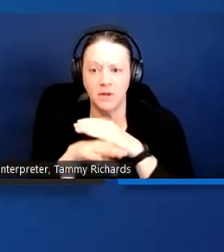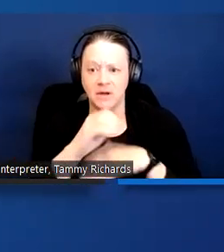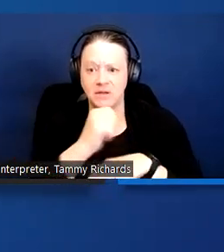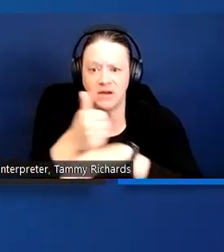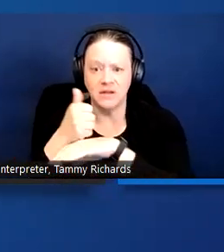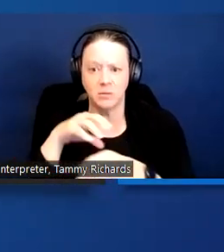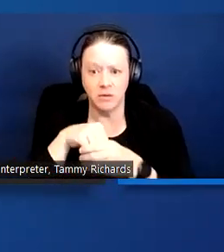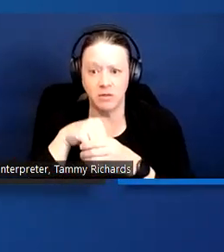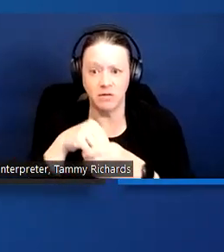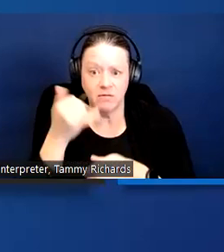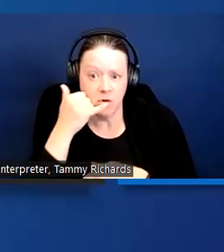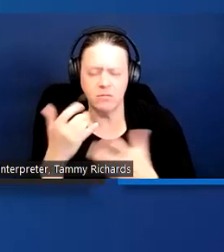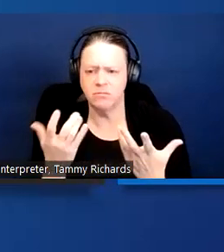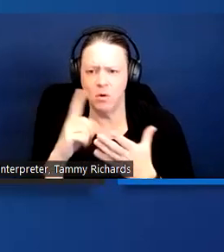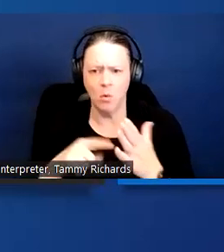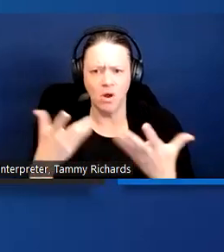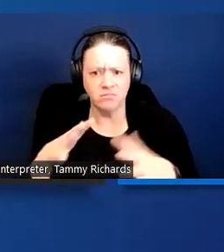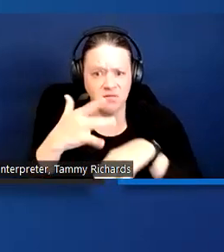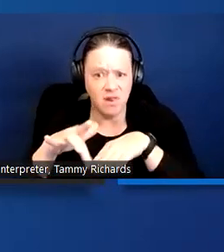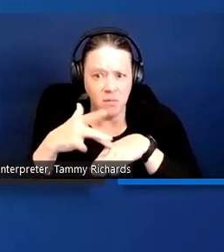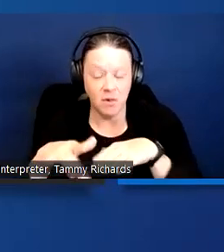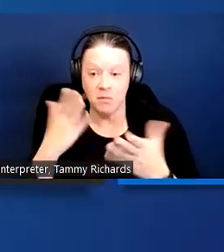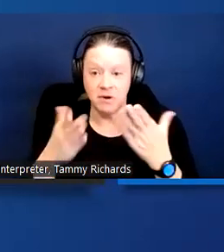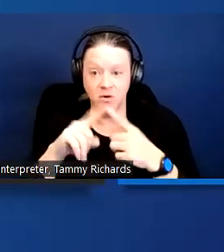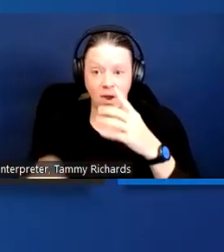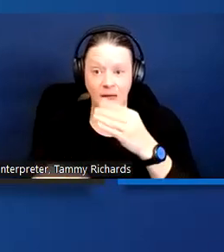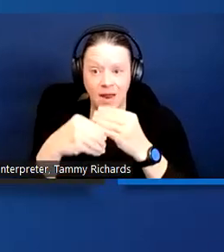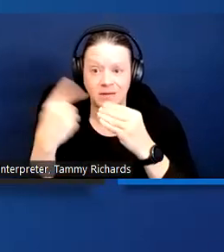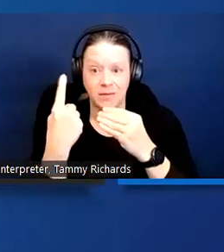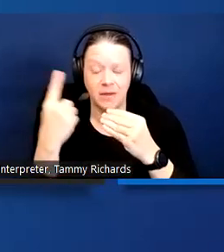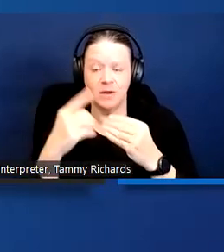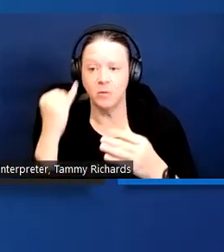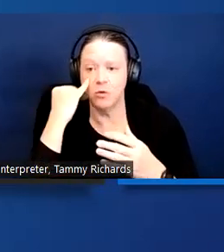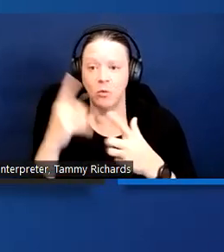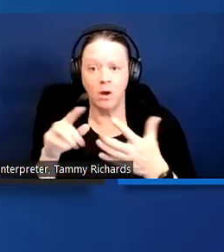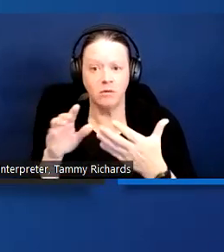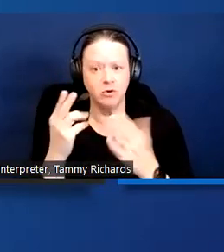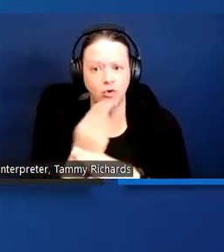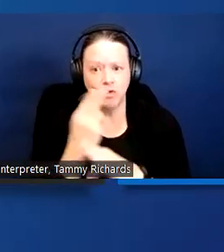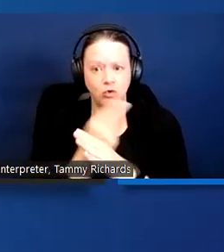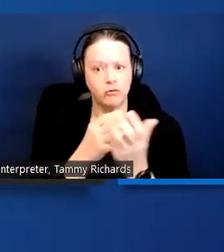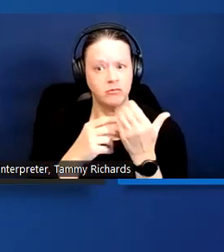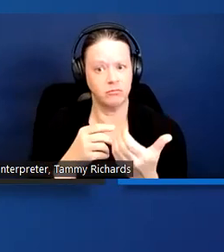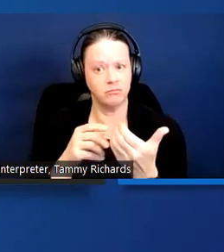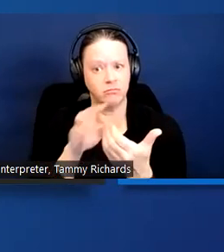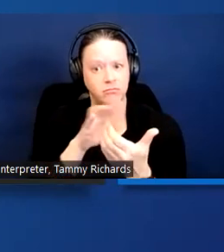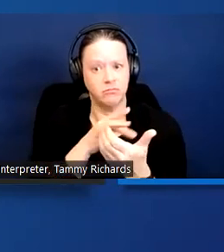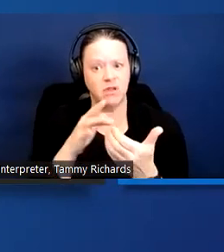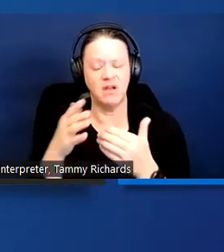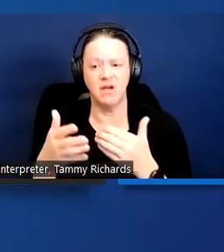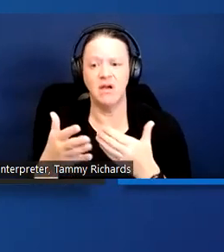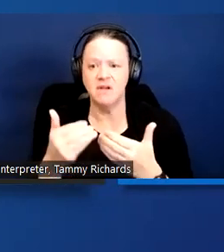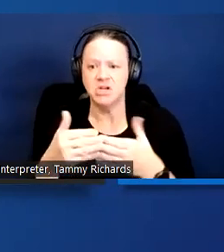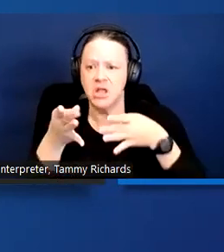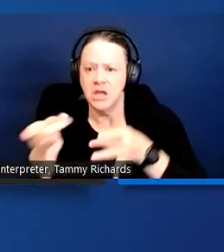are there? Is there something else that might be needed in order to interact on the phone efficiently and without